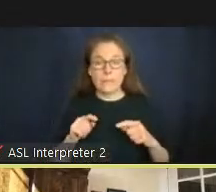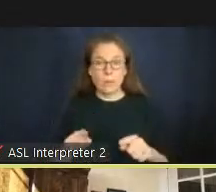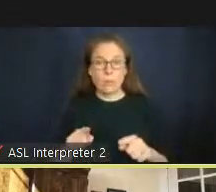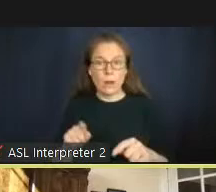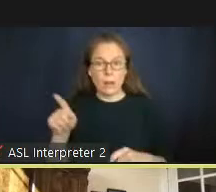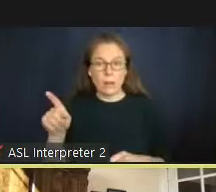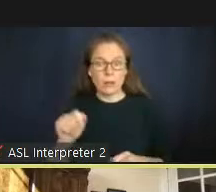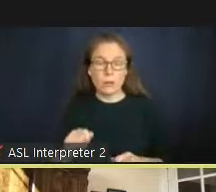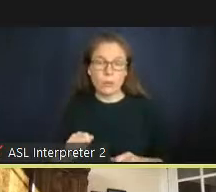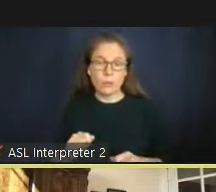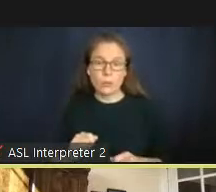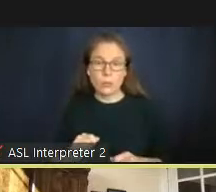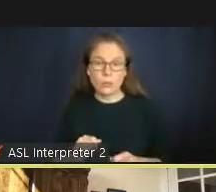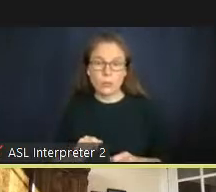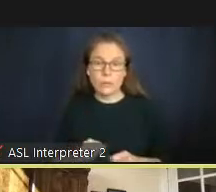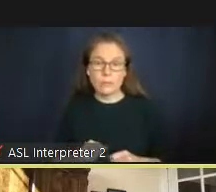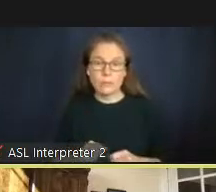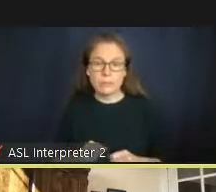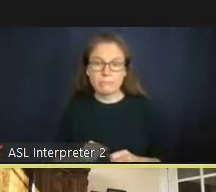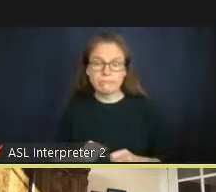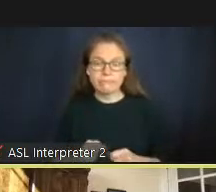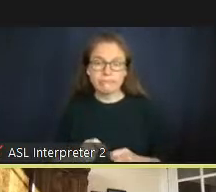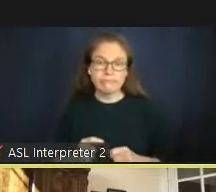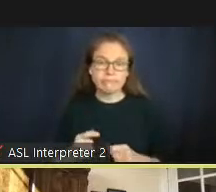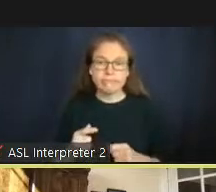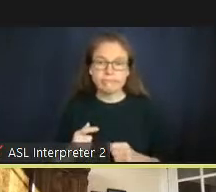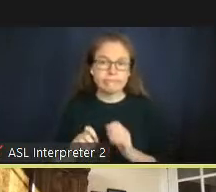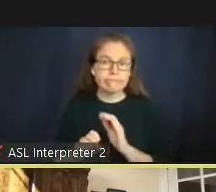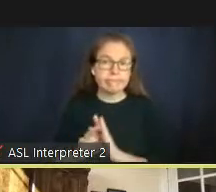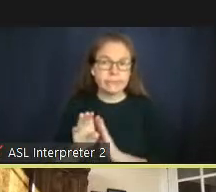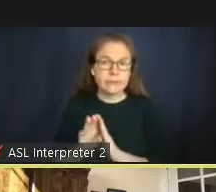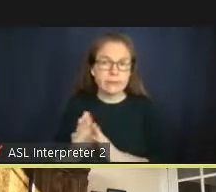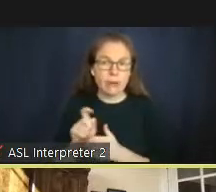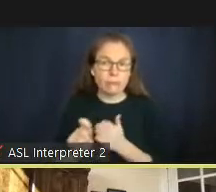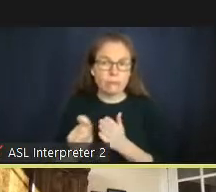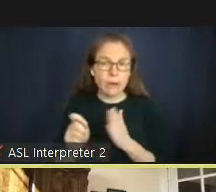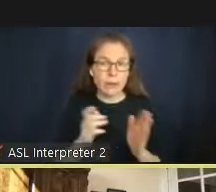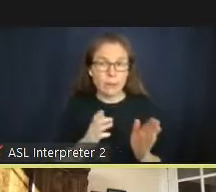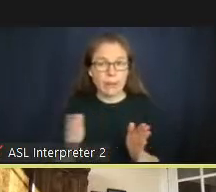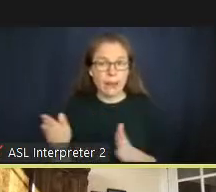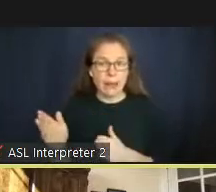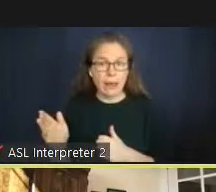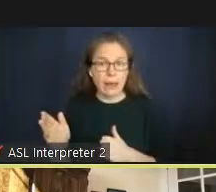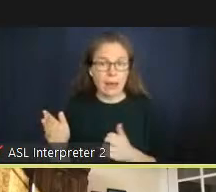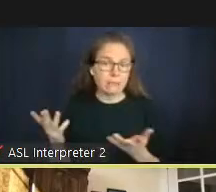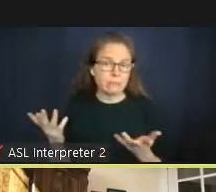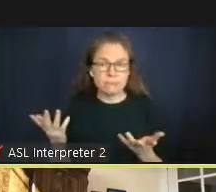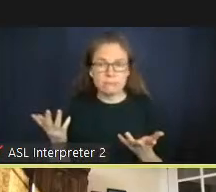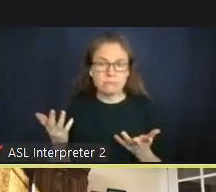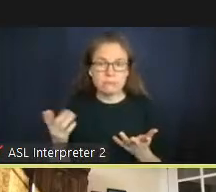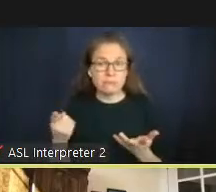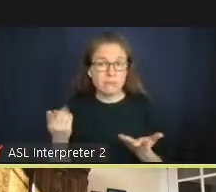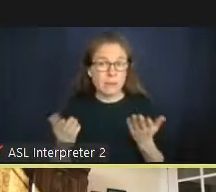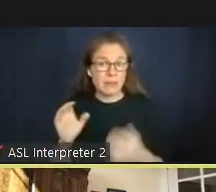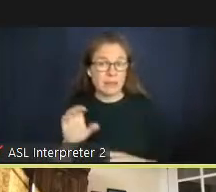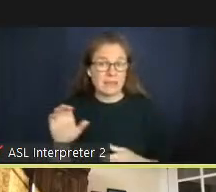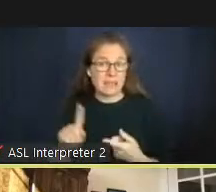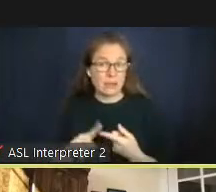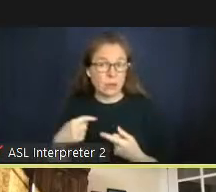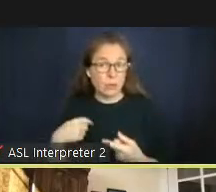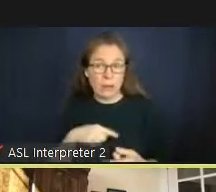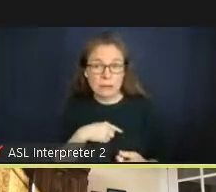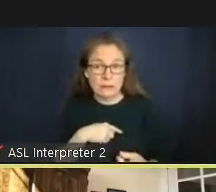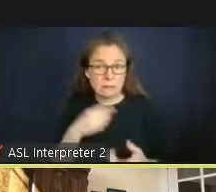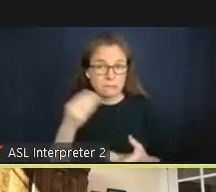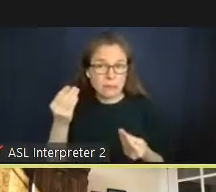you know, the plan, if we could be copied or, you know, updated as those things